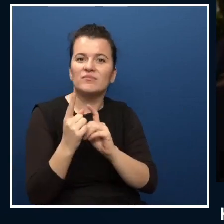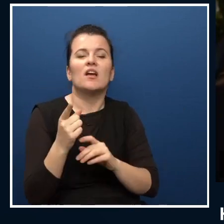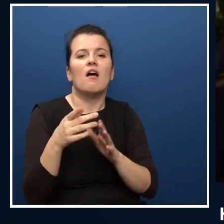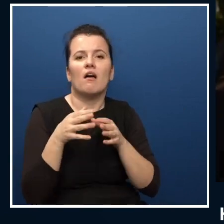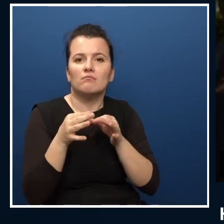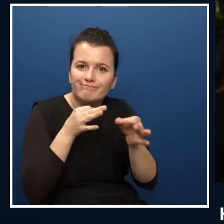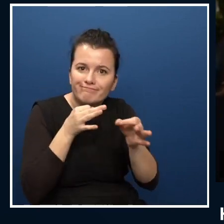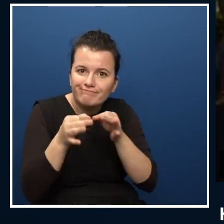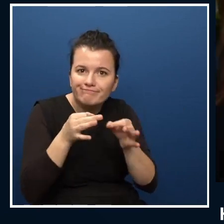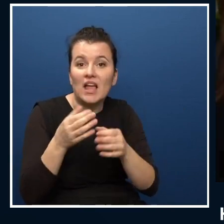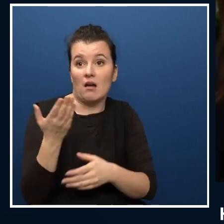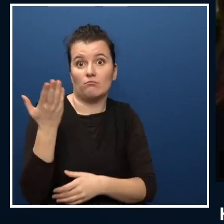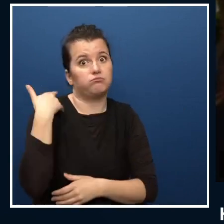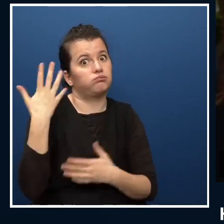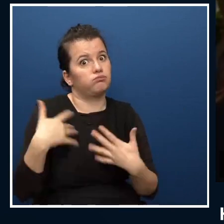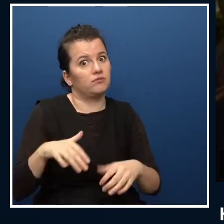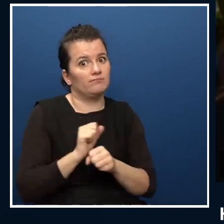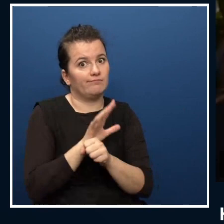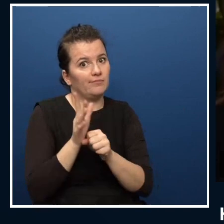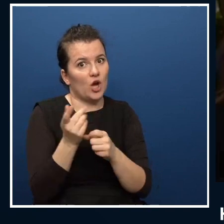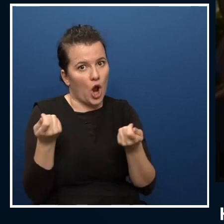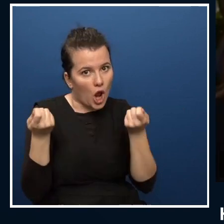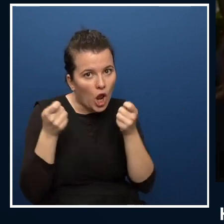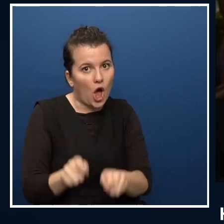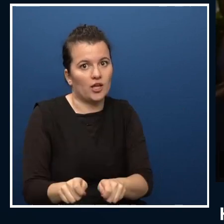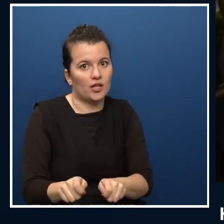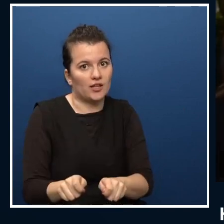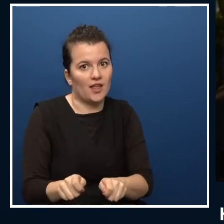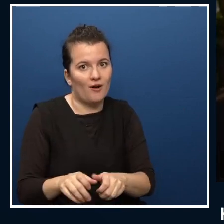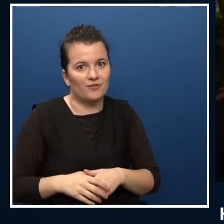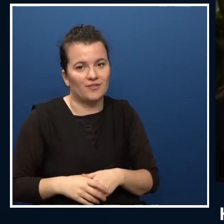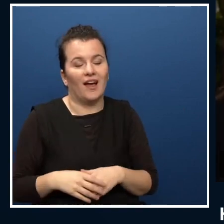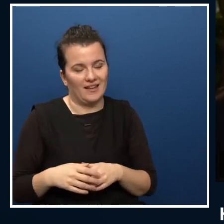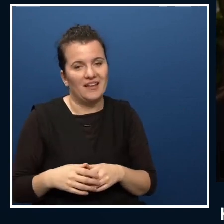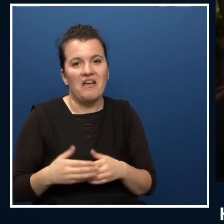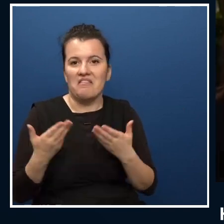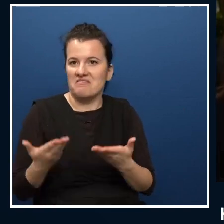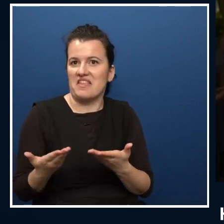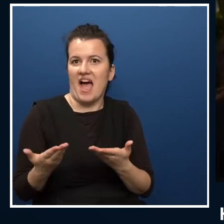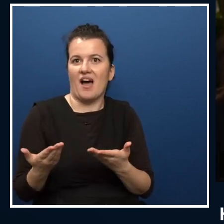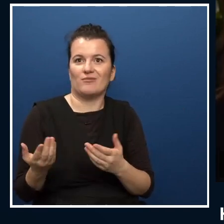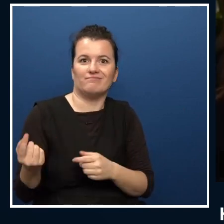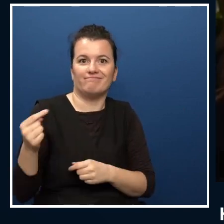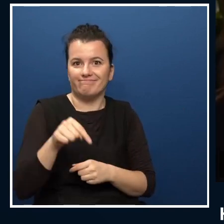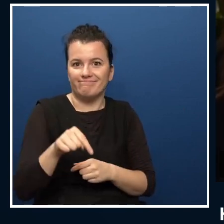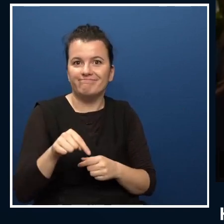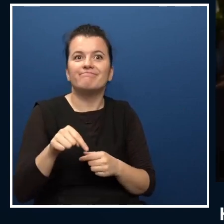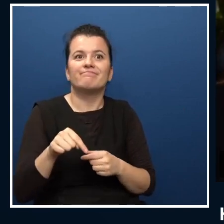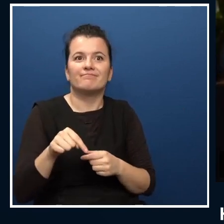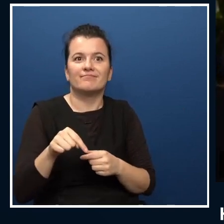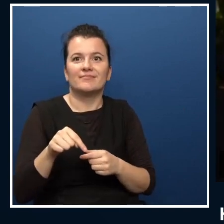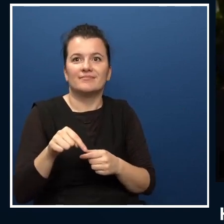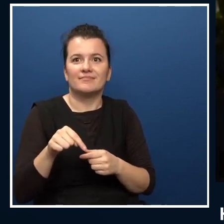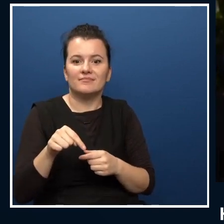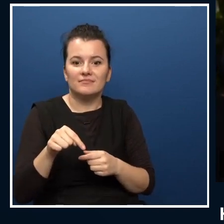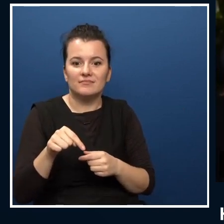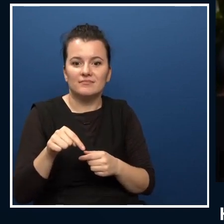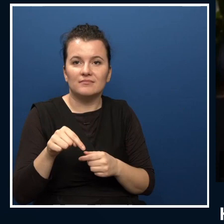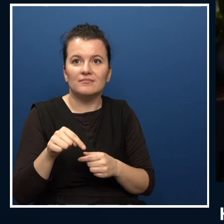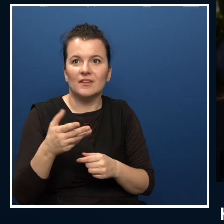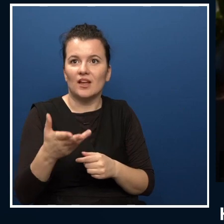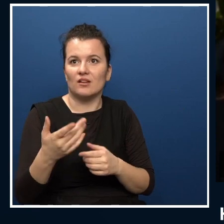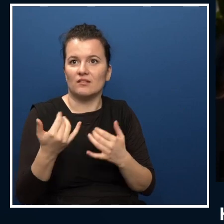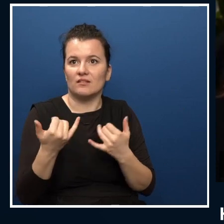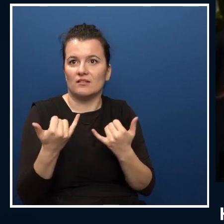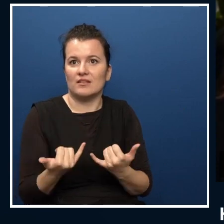right? And now you're back, and now your blog is finished and migrated, right? Yes. Now, And certainly I haven't